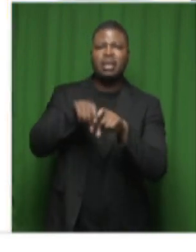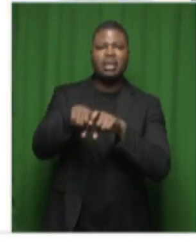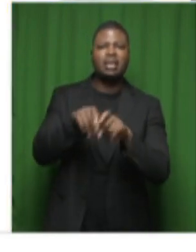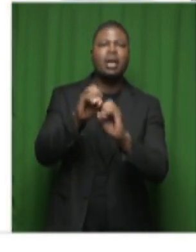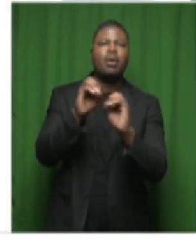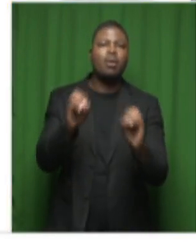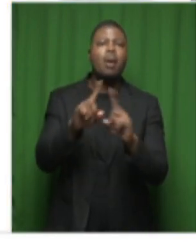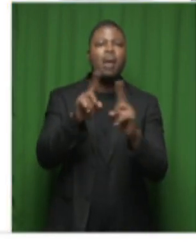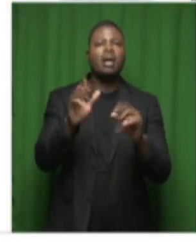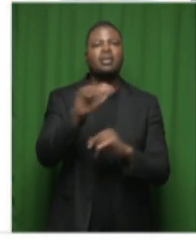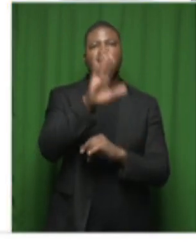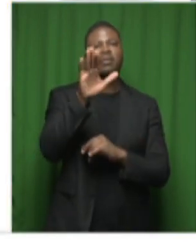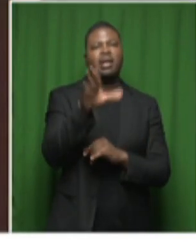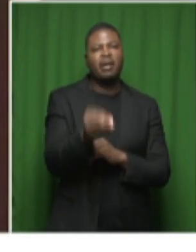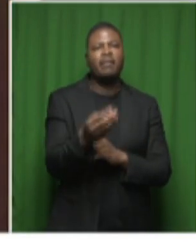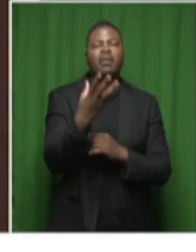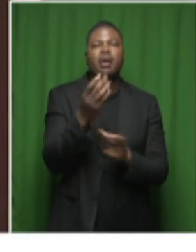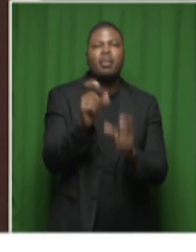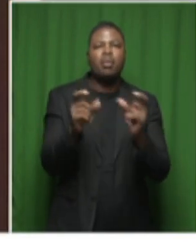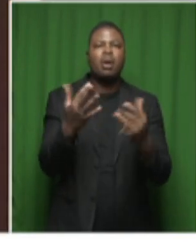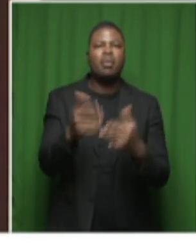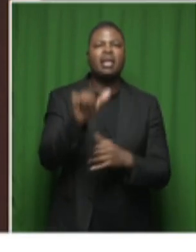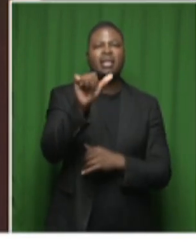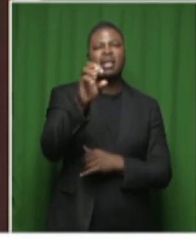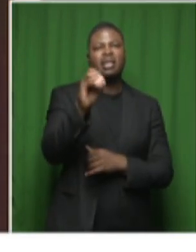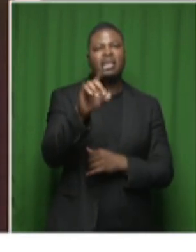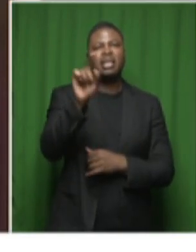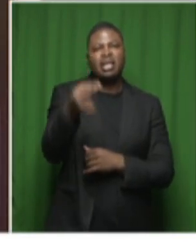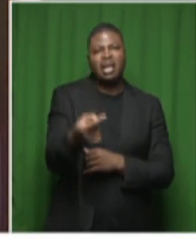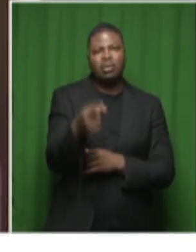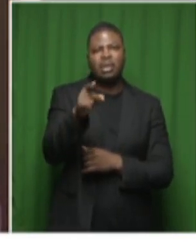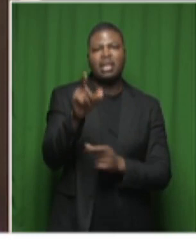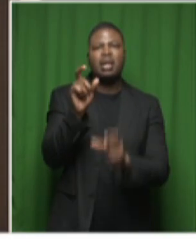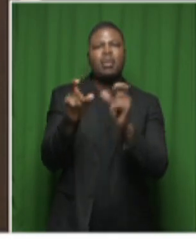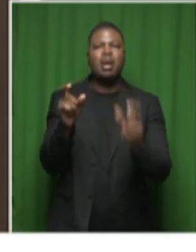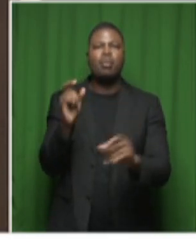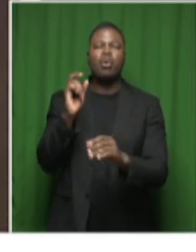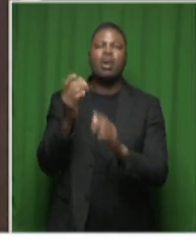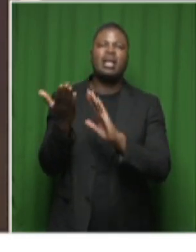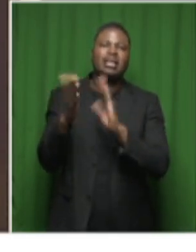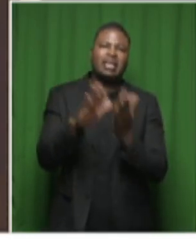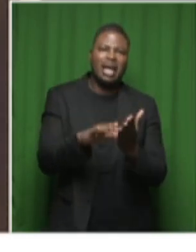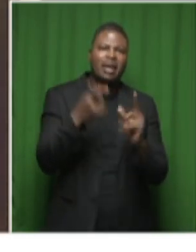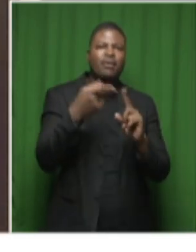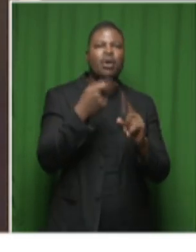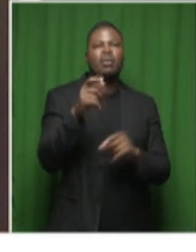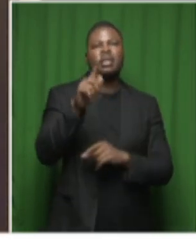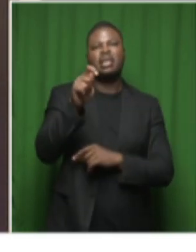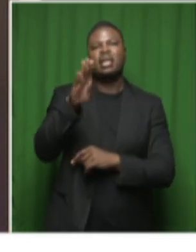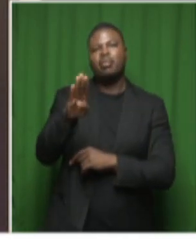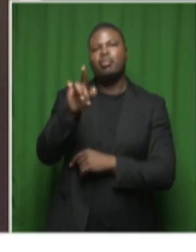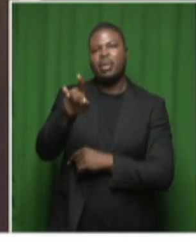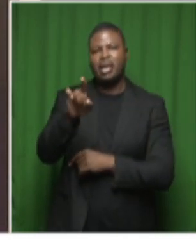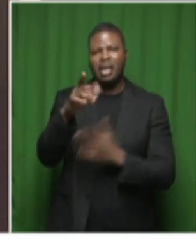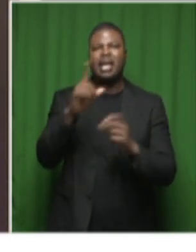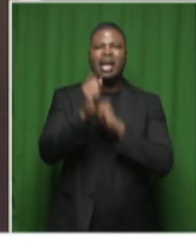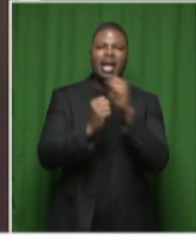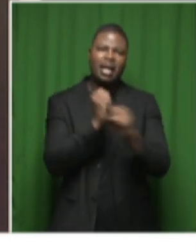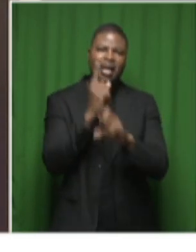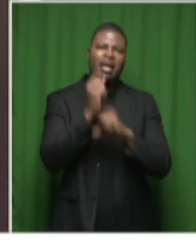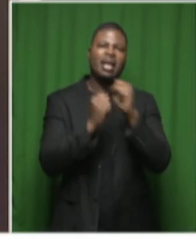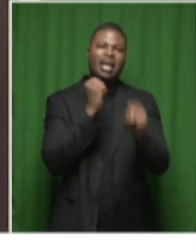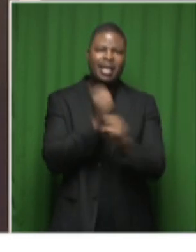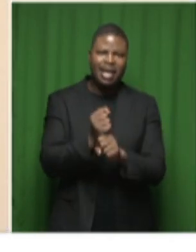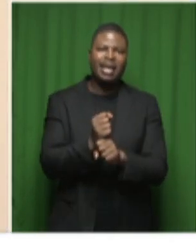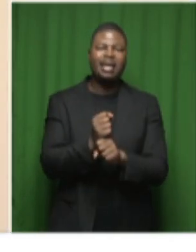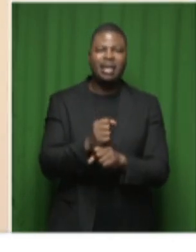like 60,000 people that die from tuberculosis every year. So we really have to do something about